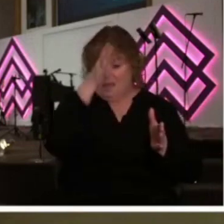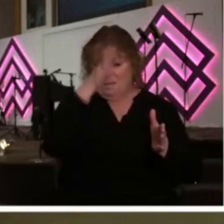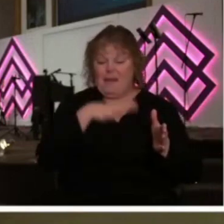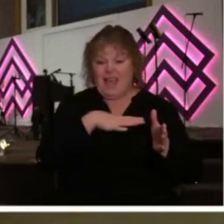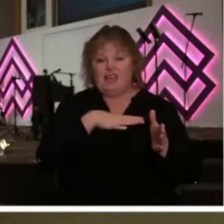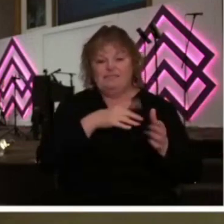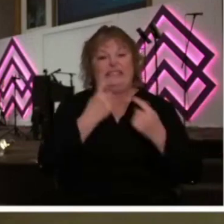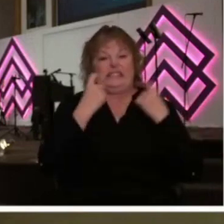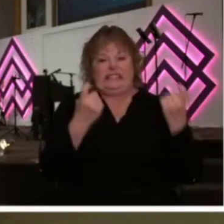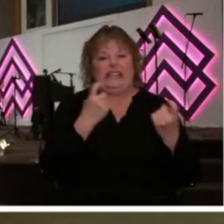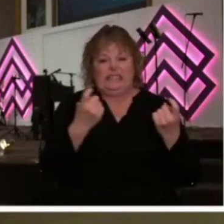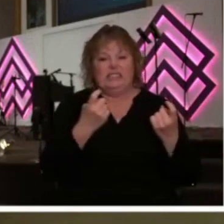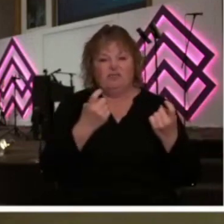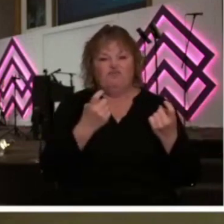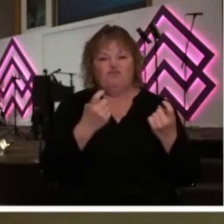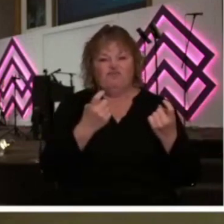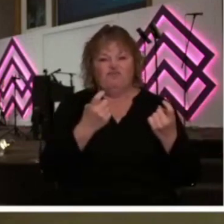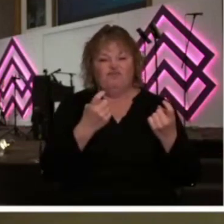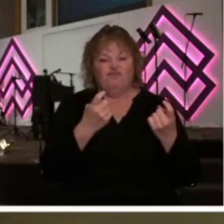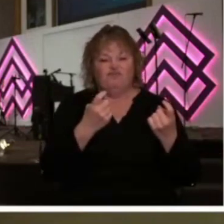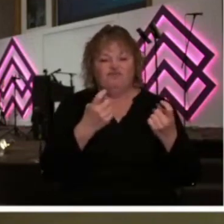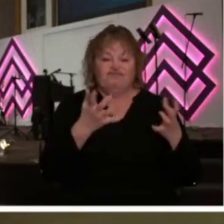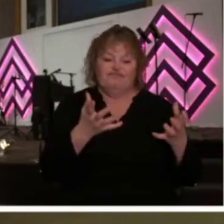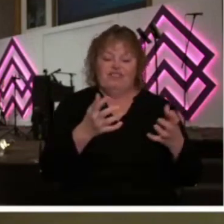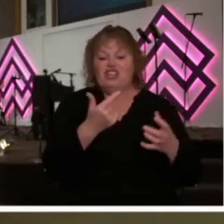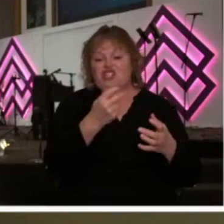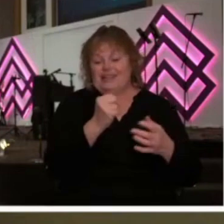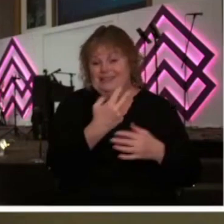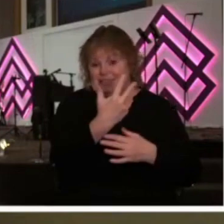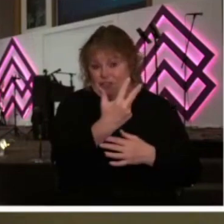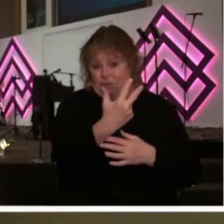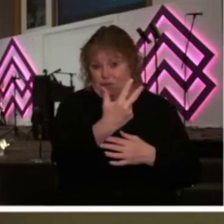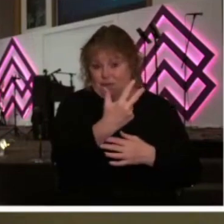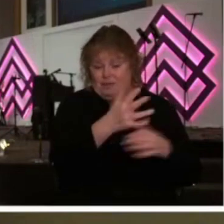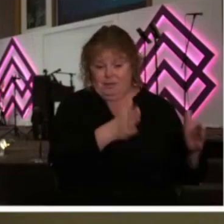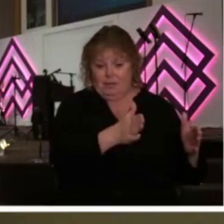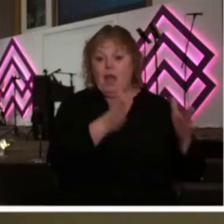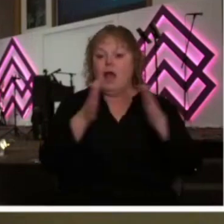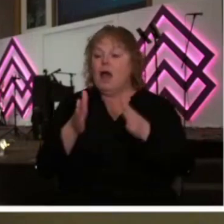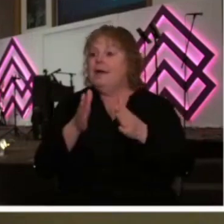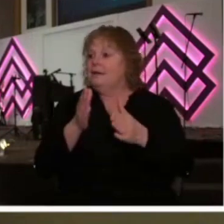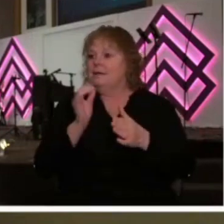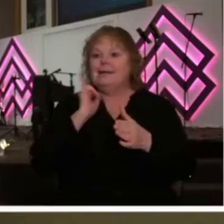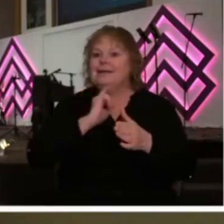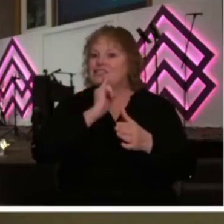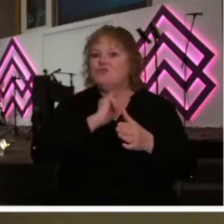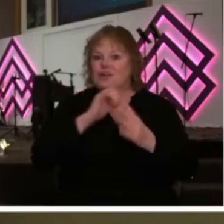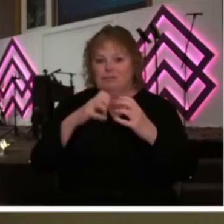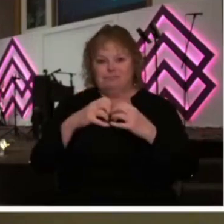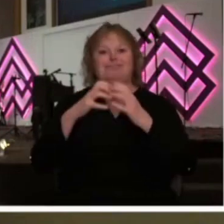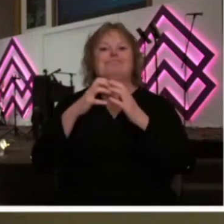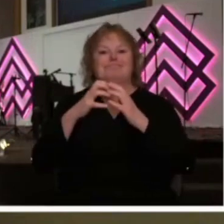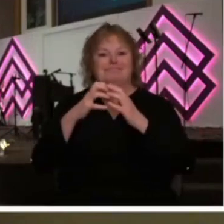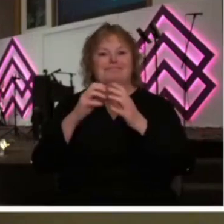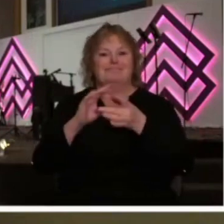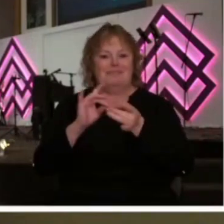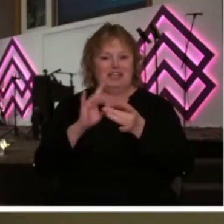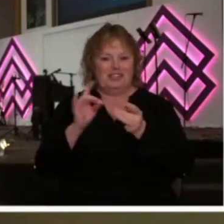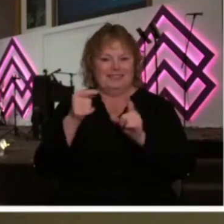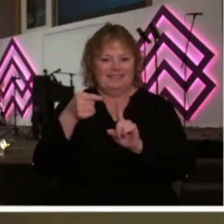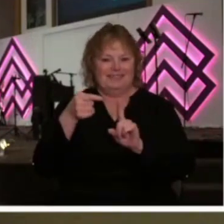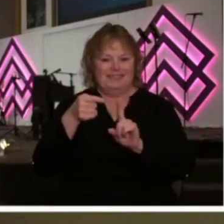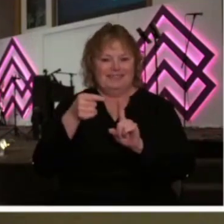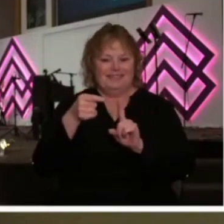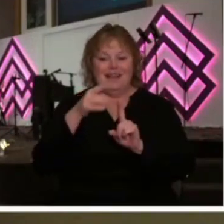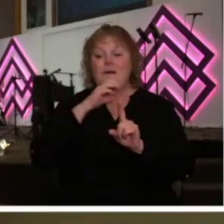man, where sin entered the world in Genesis 3. Then Israel, the nation of Israel, is mentioned